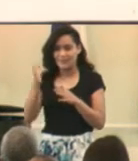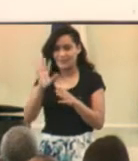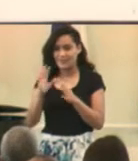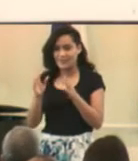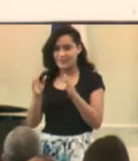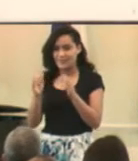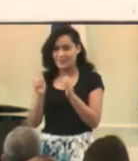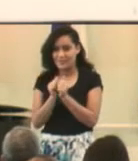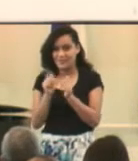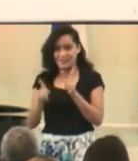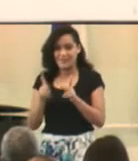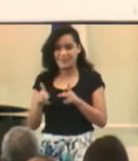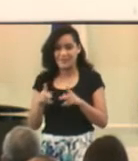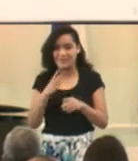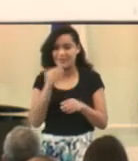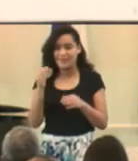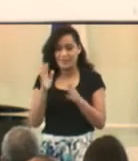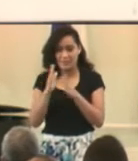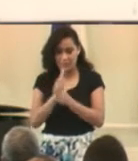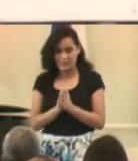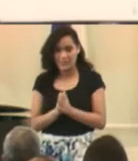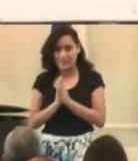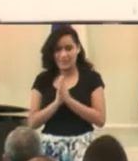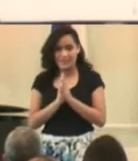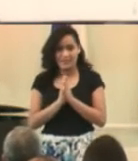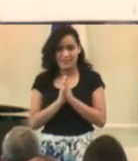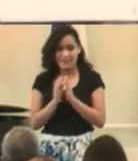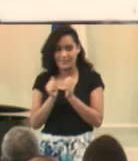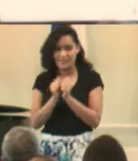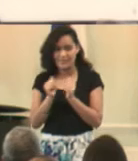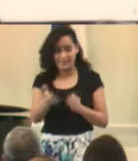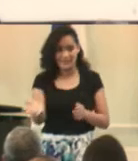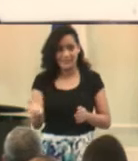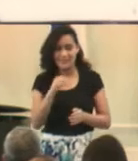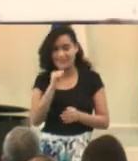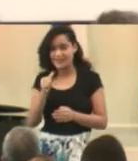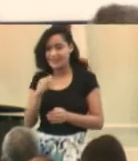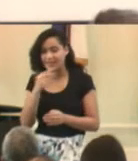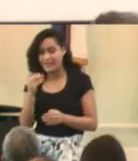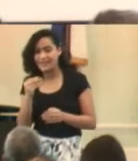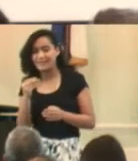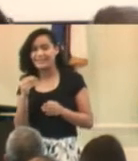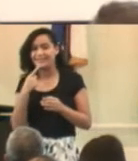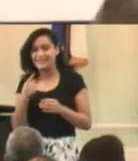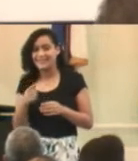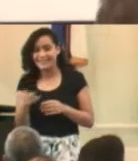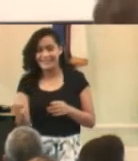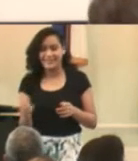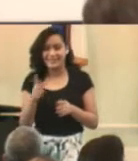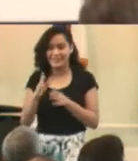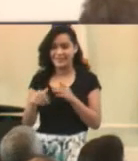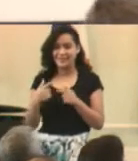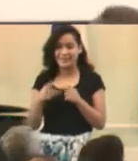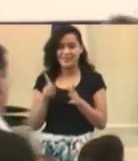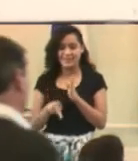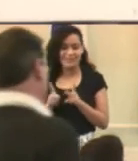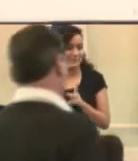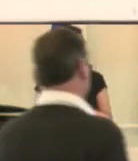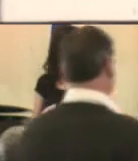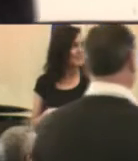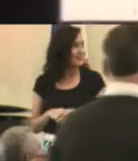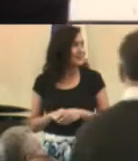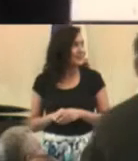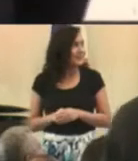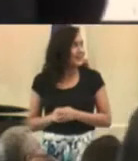village, and they pray with them and tell them about Jesus and how he loves them. Okay? This the next